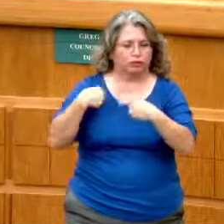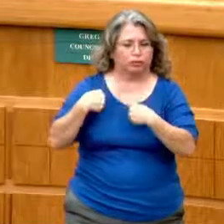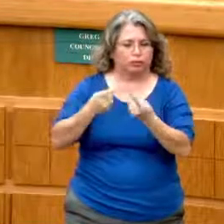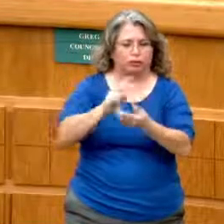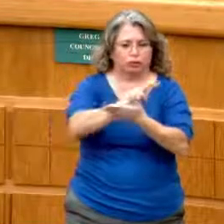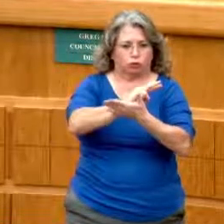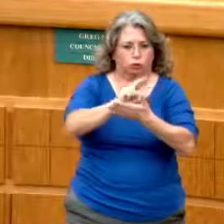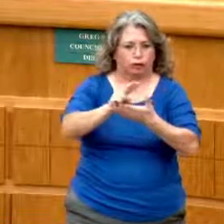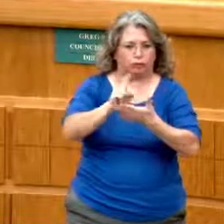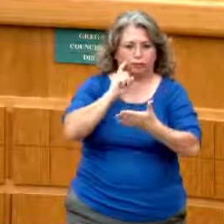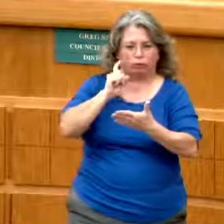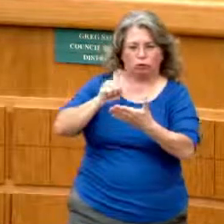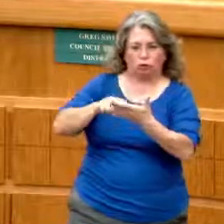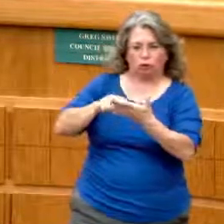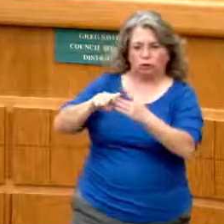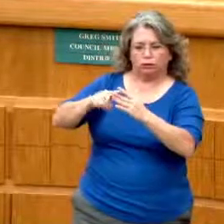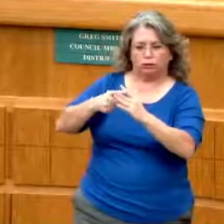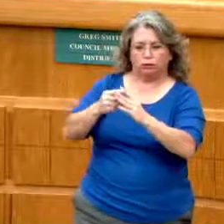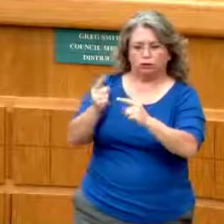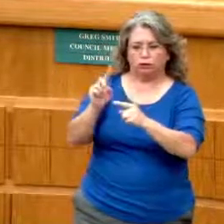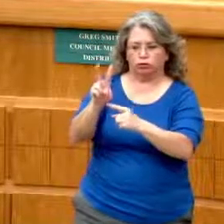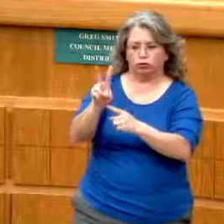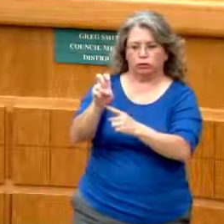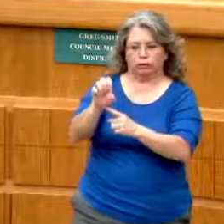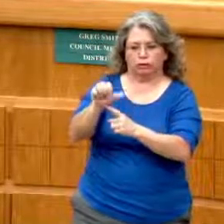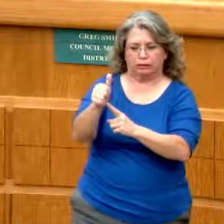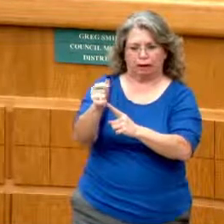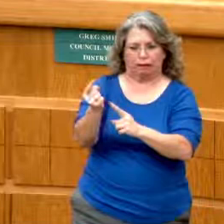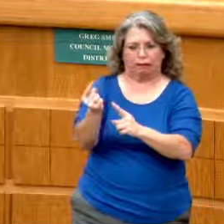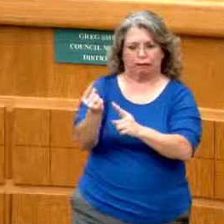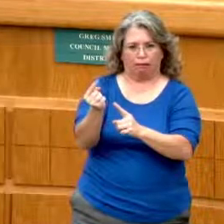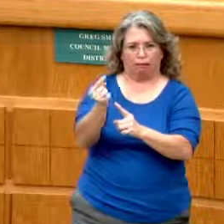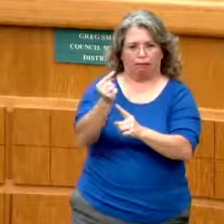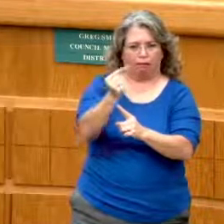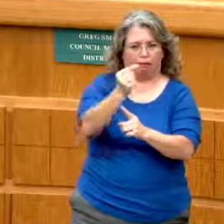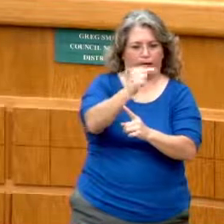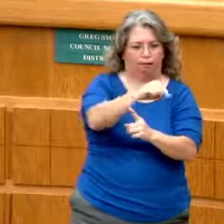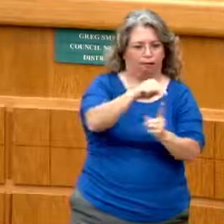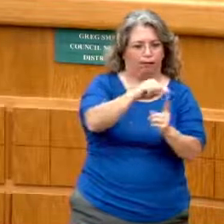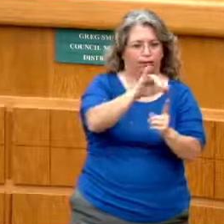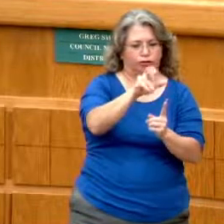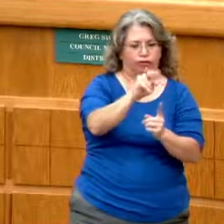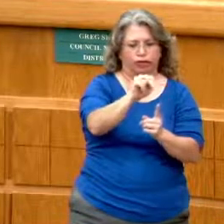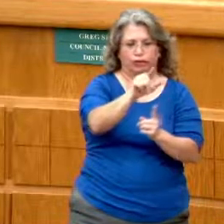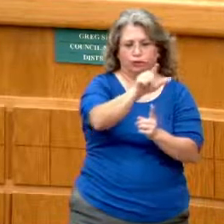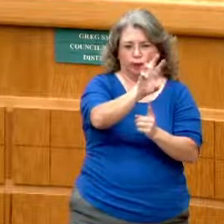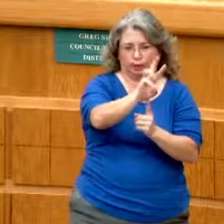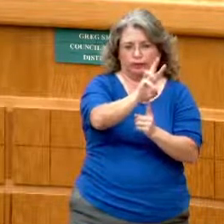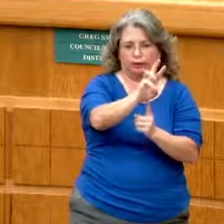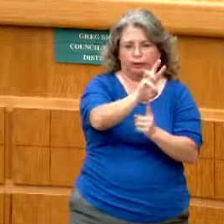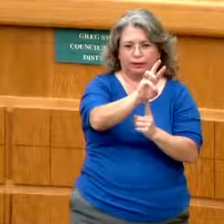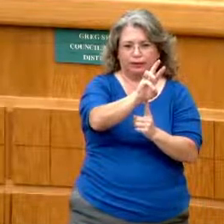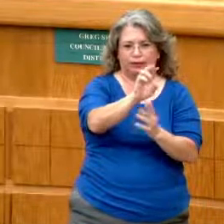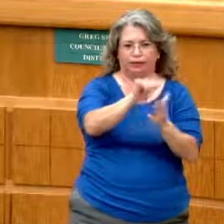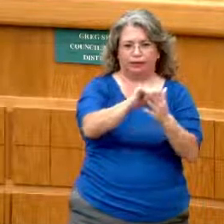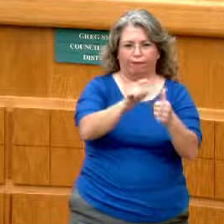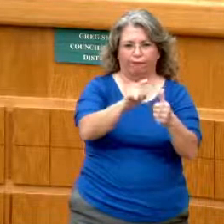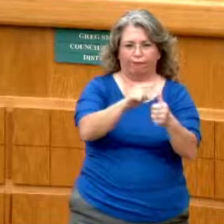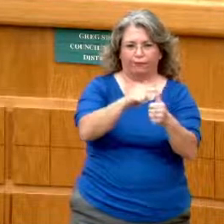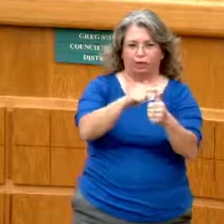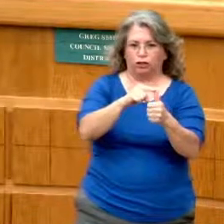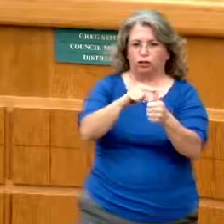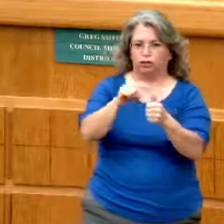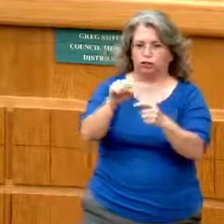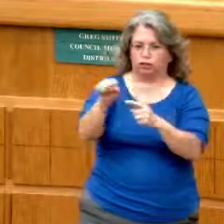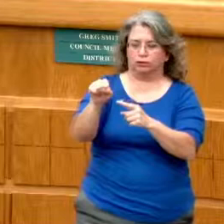If you look where it starts at 210, if you go all the way to January 26th, that first week there,